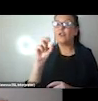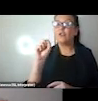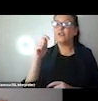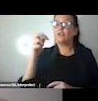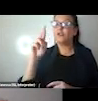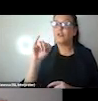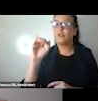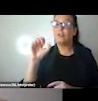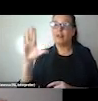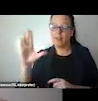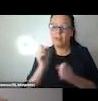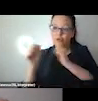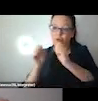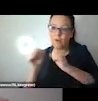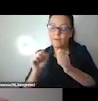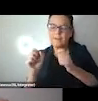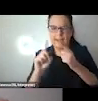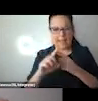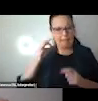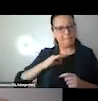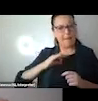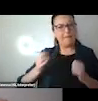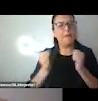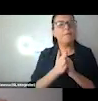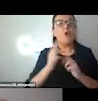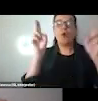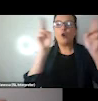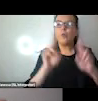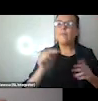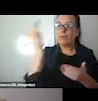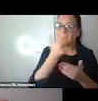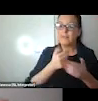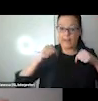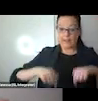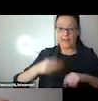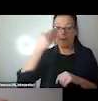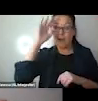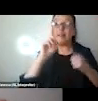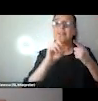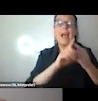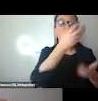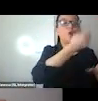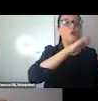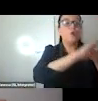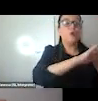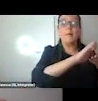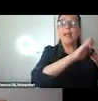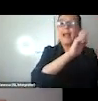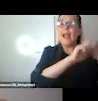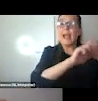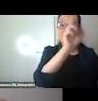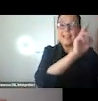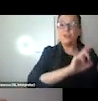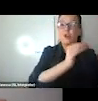of universal design within Ireland, as well at European and international level. As